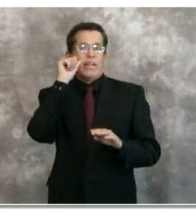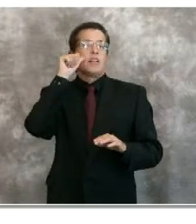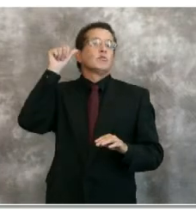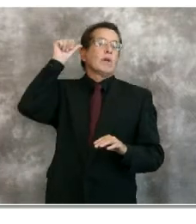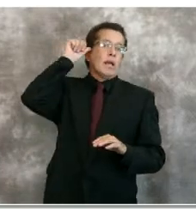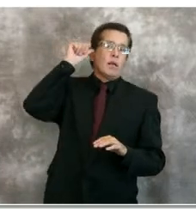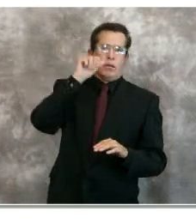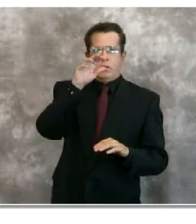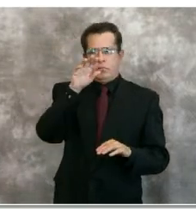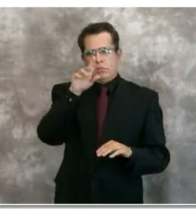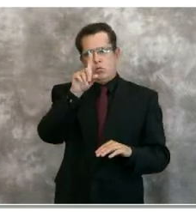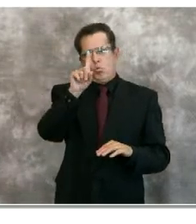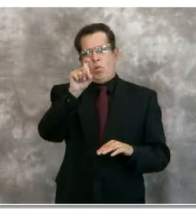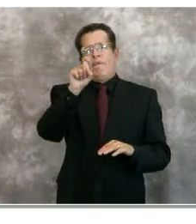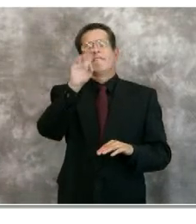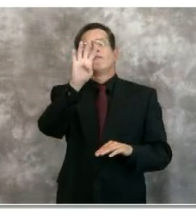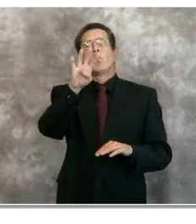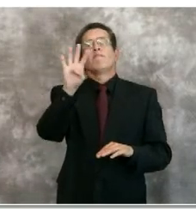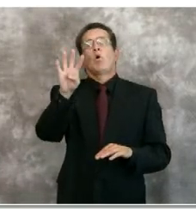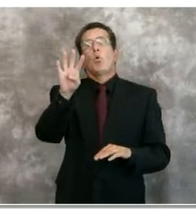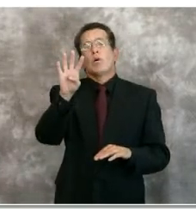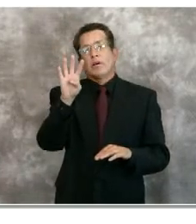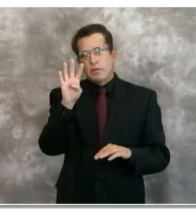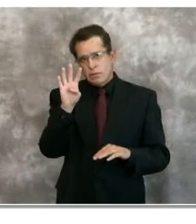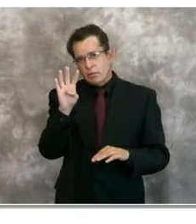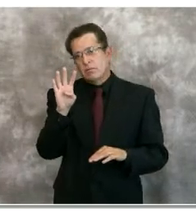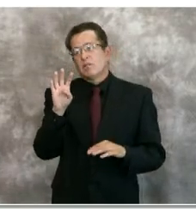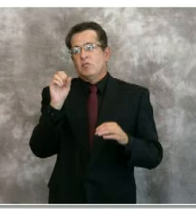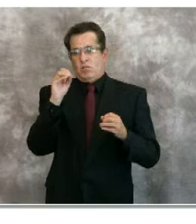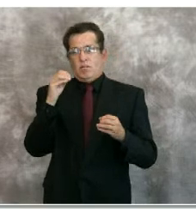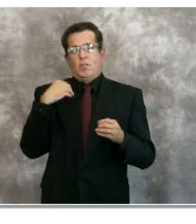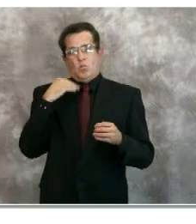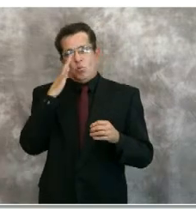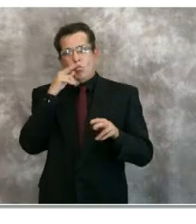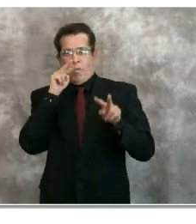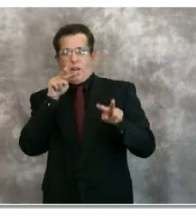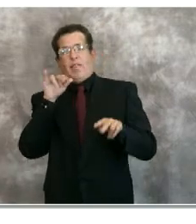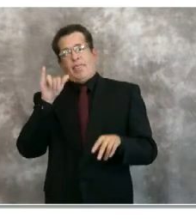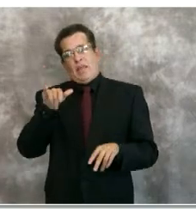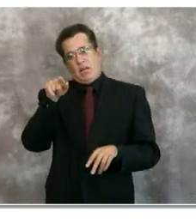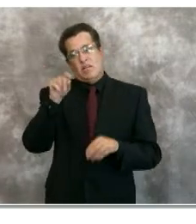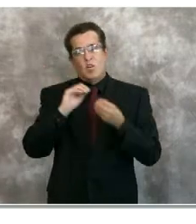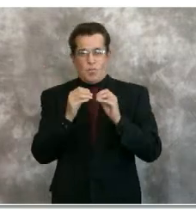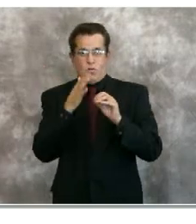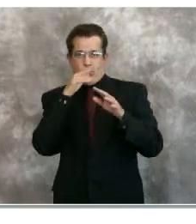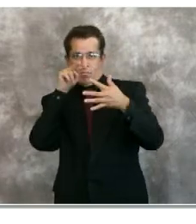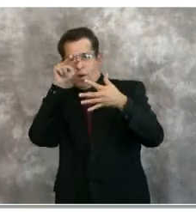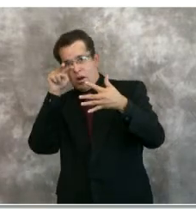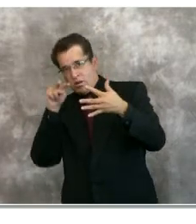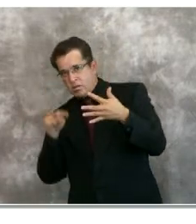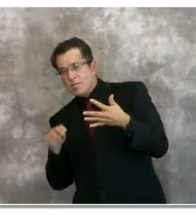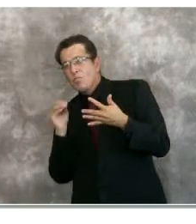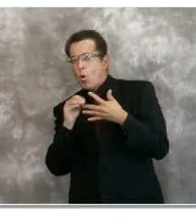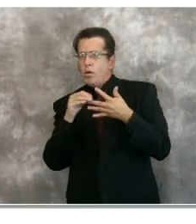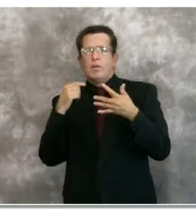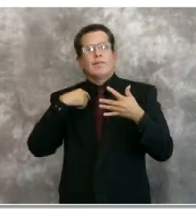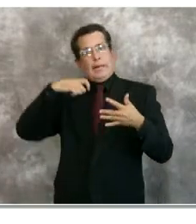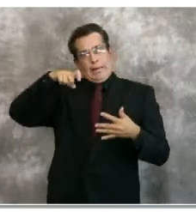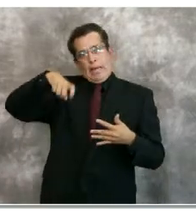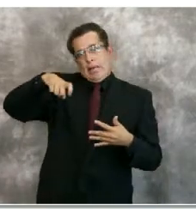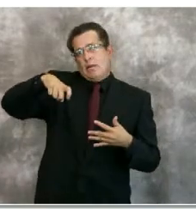at 144. So again, we are continuing to look at this. We would need to get